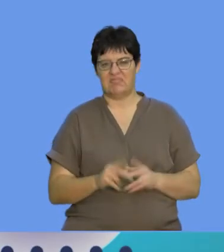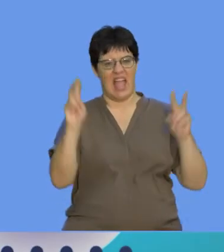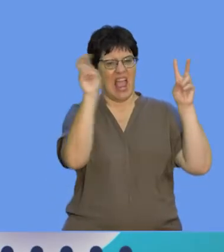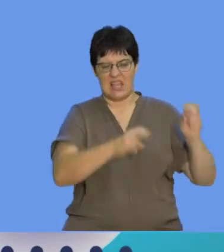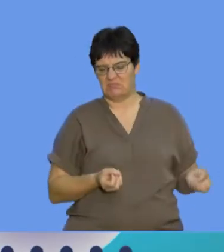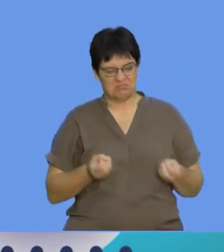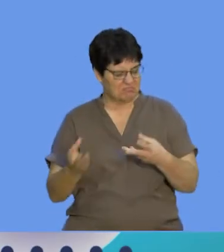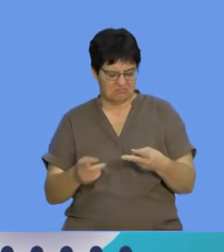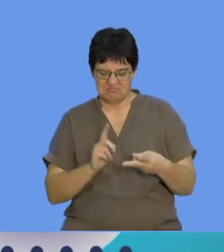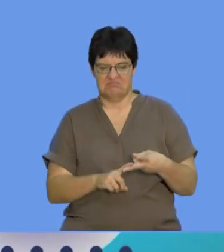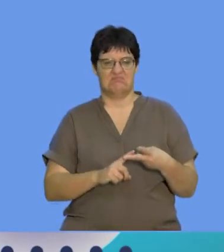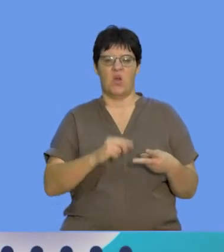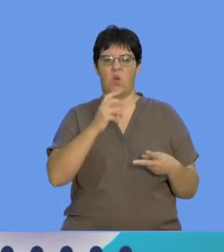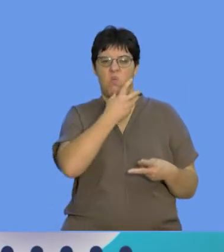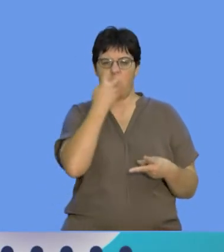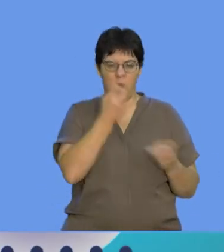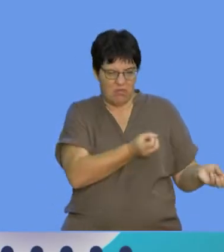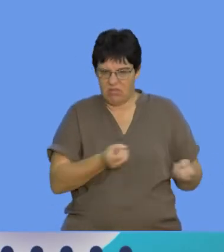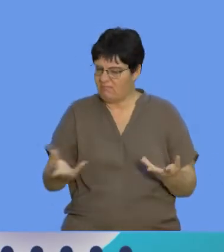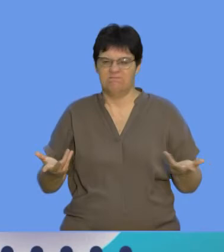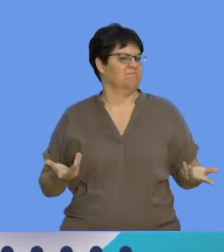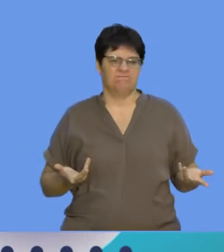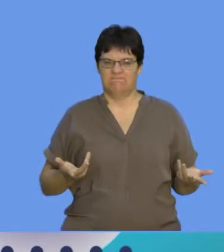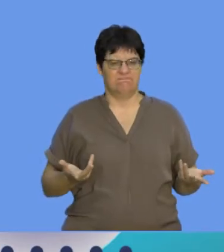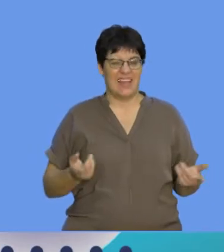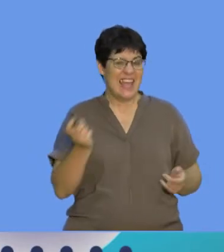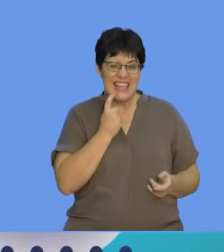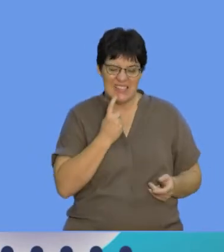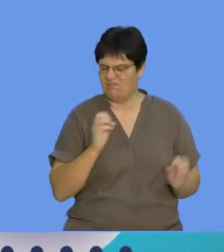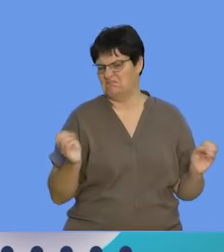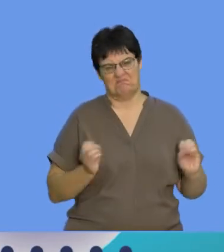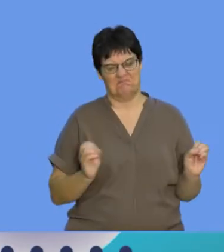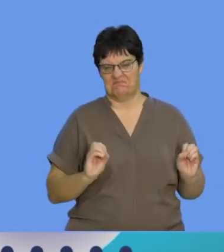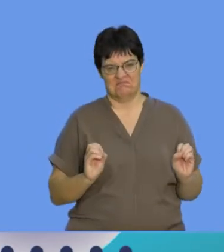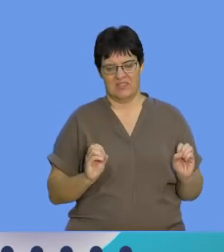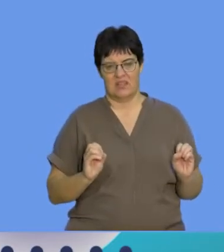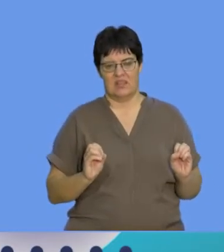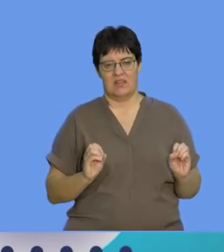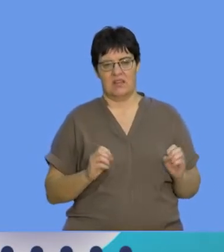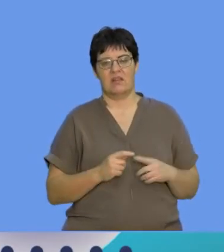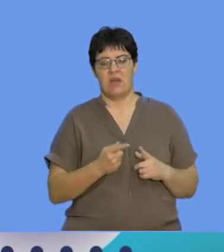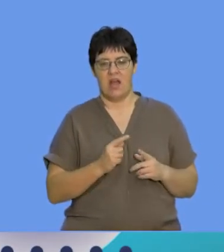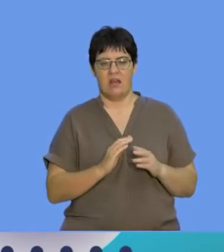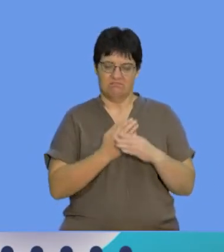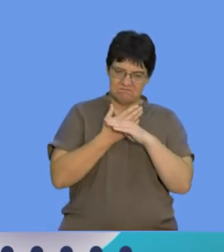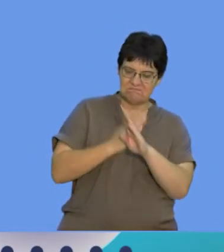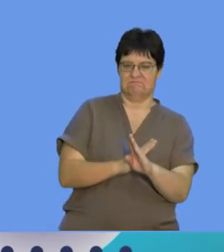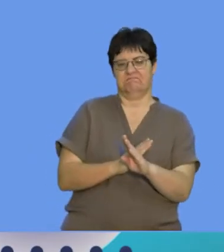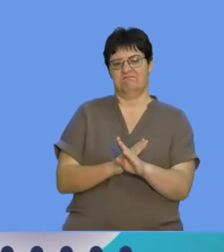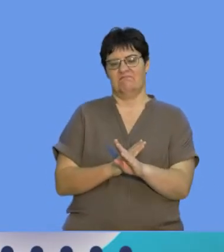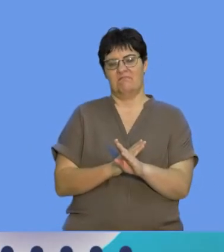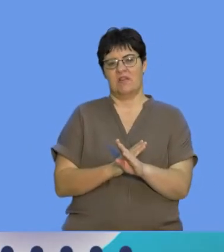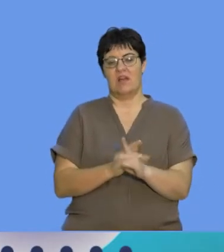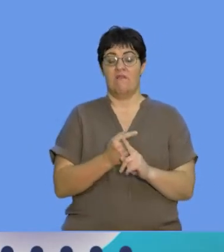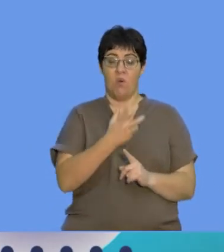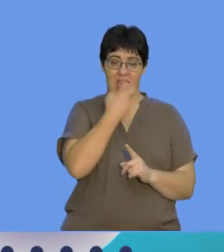electricity and they do not transfer heat energy easily. So they are good insulators, both thermal as well